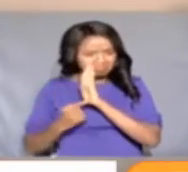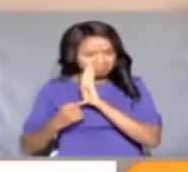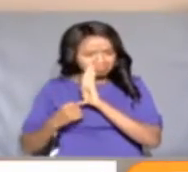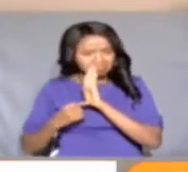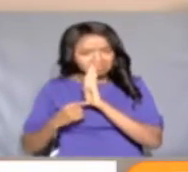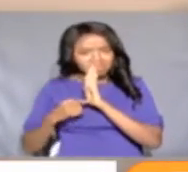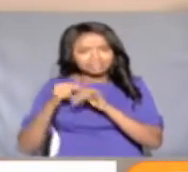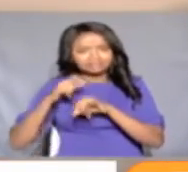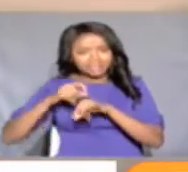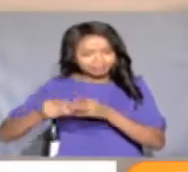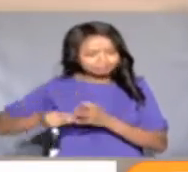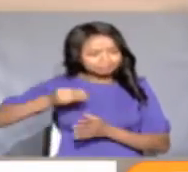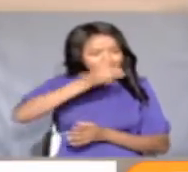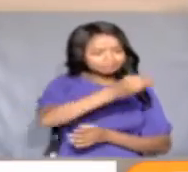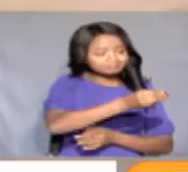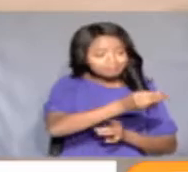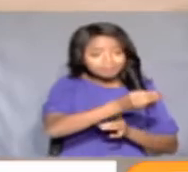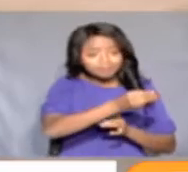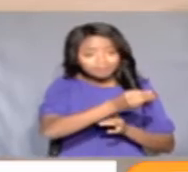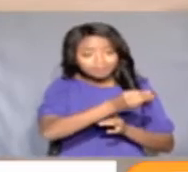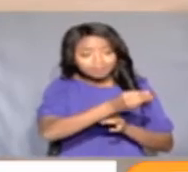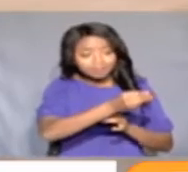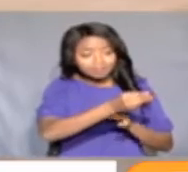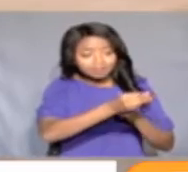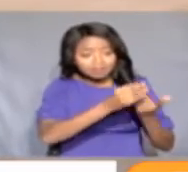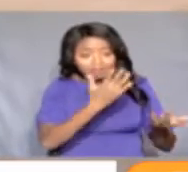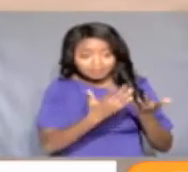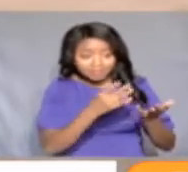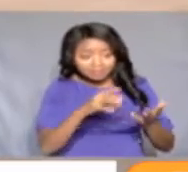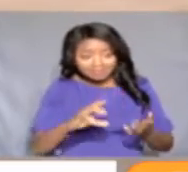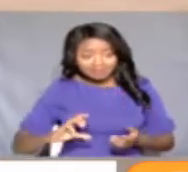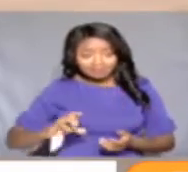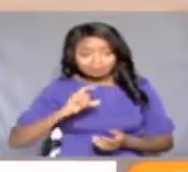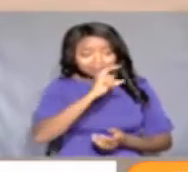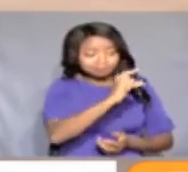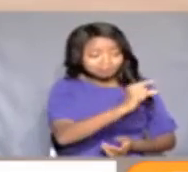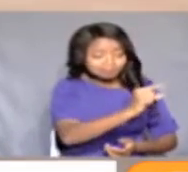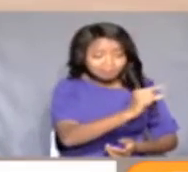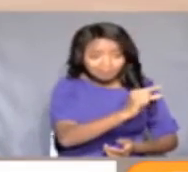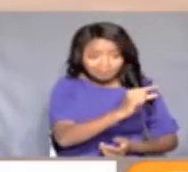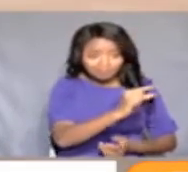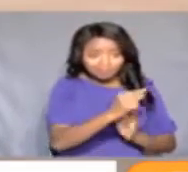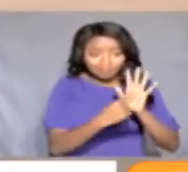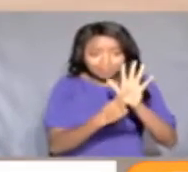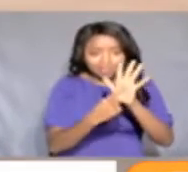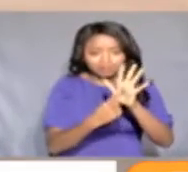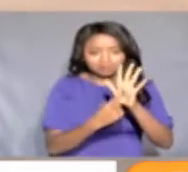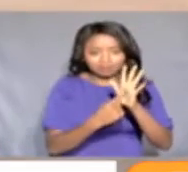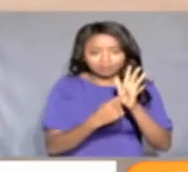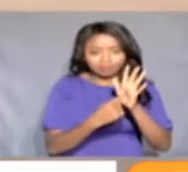patient? And if so, do they have overdose? For example, for the case of